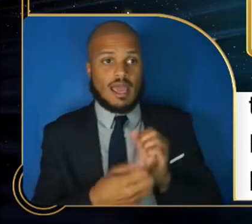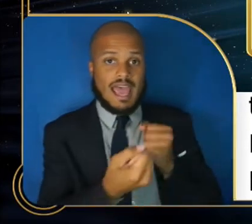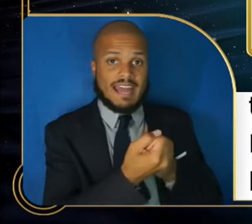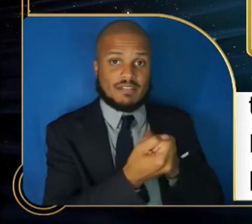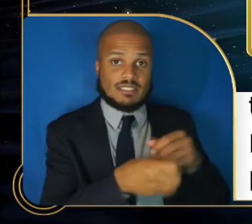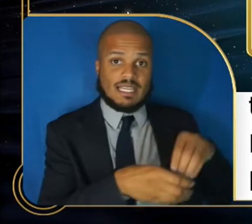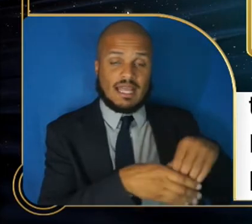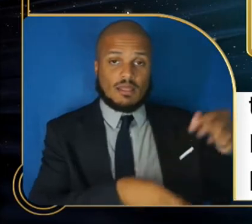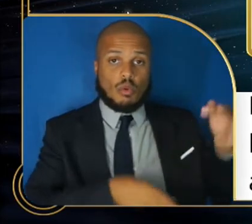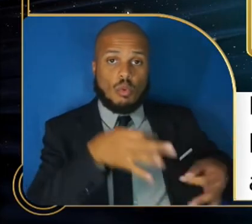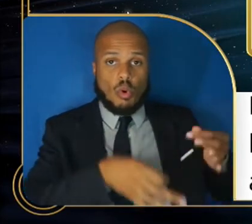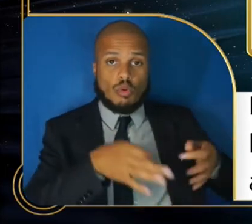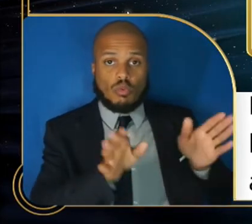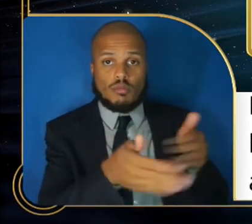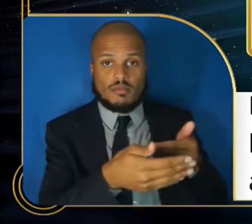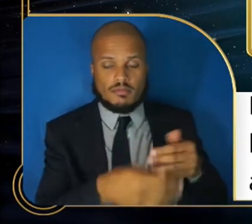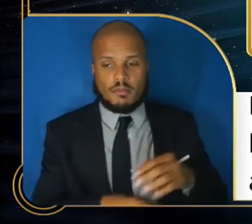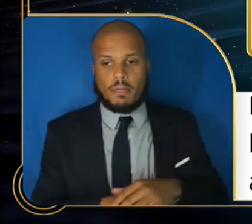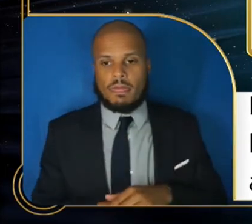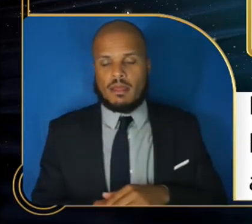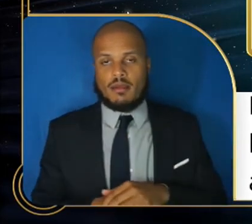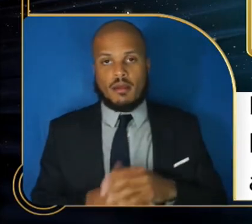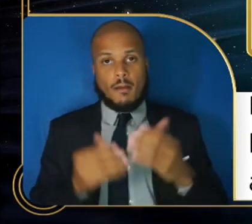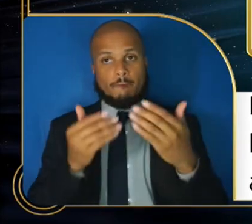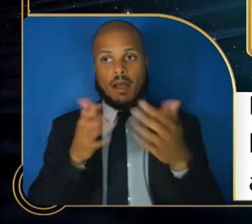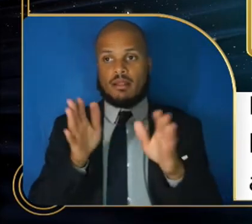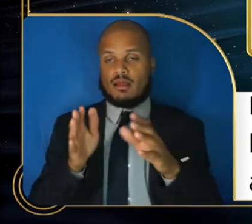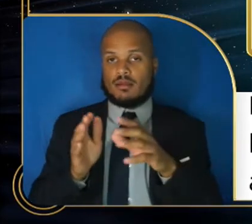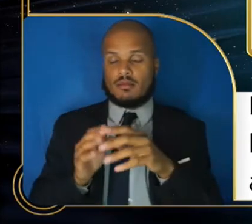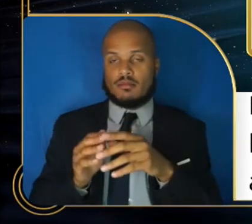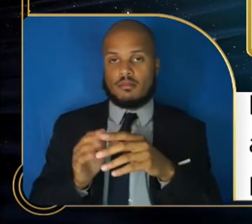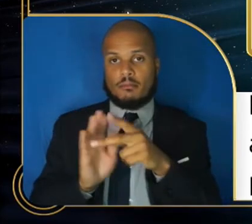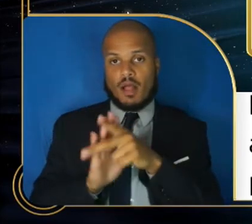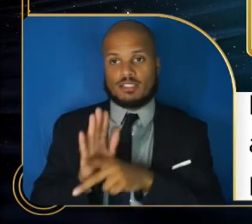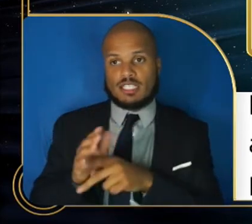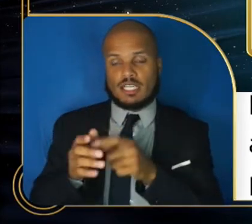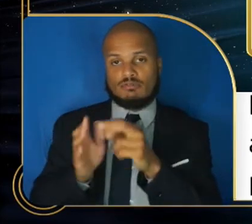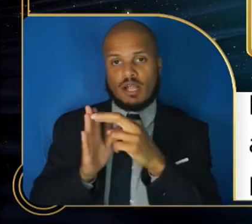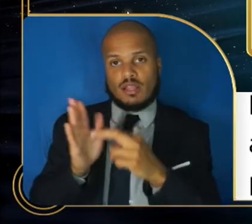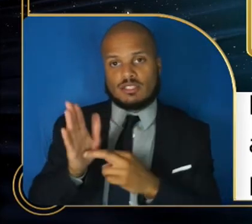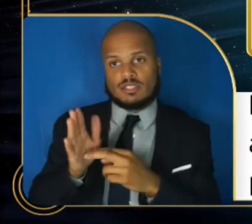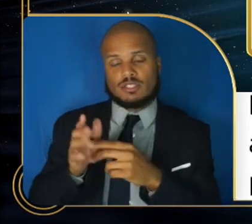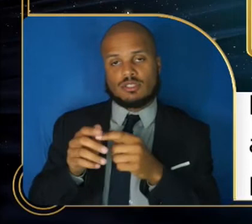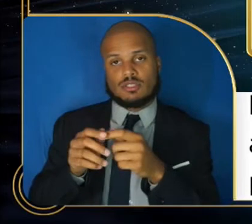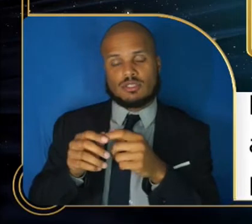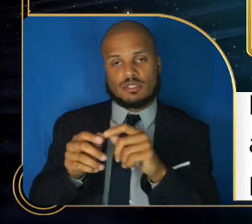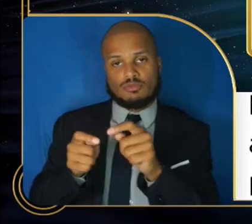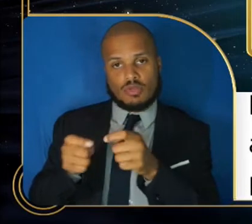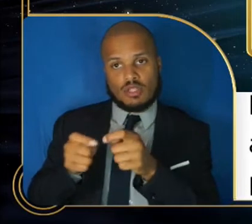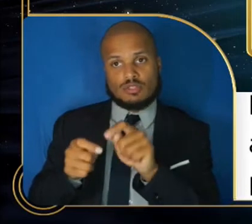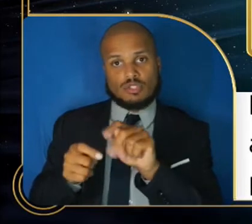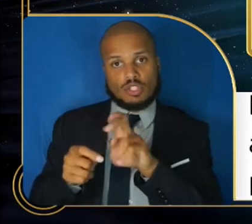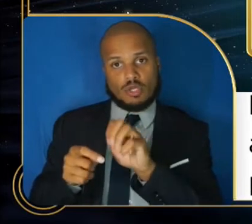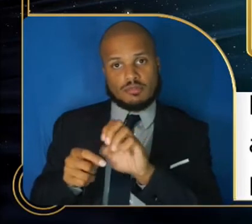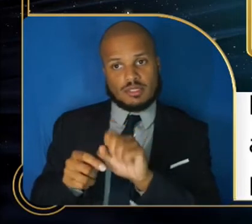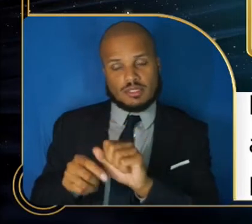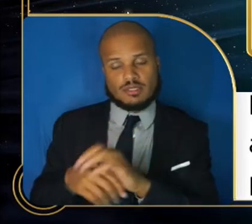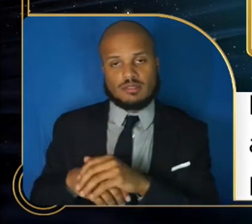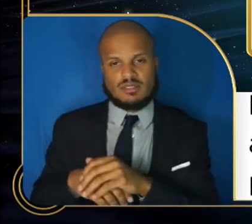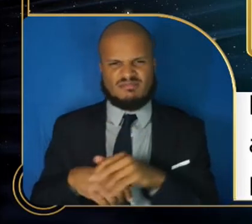courtroom, whether it be public policy regulations, rules, and terms. The Bazelon